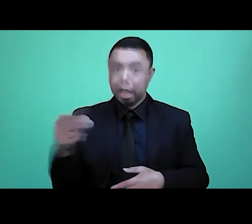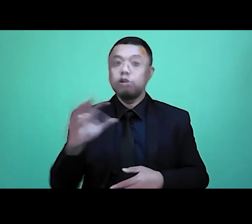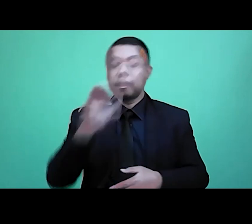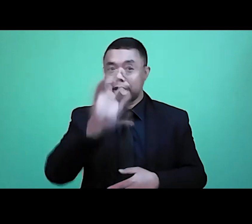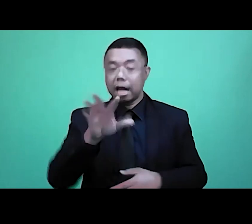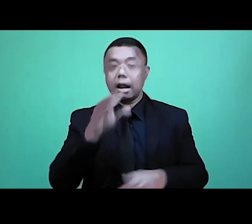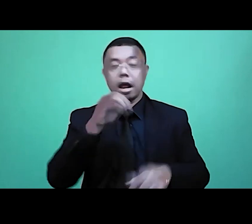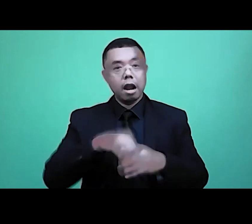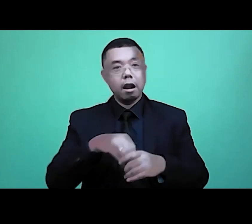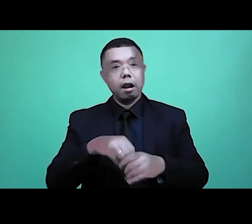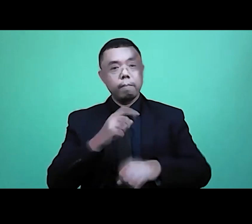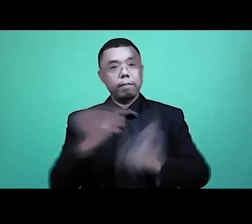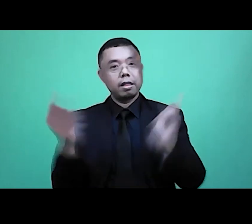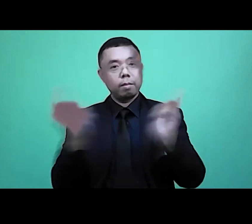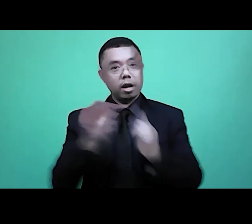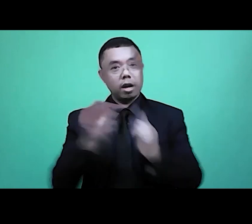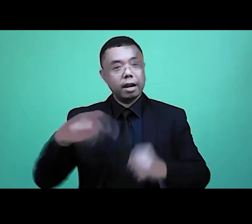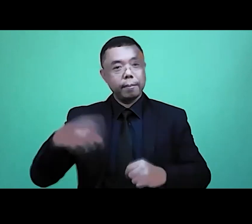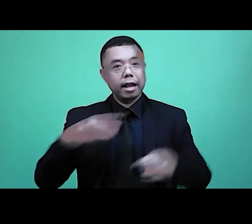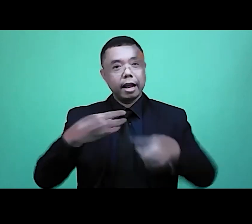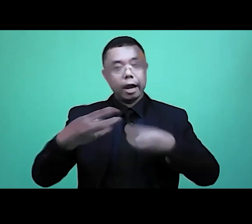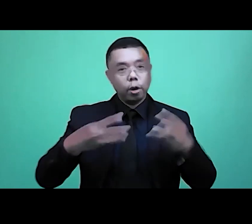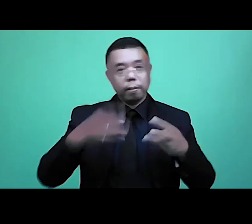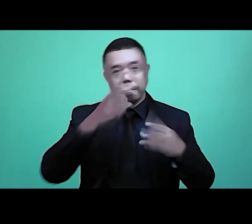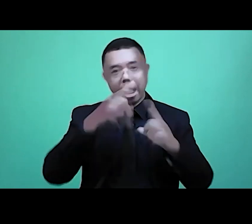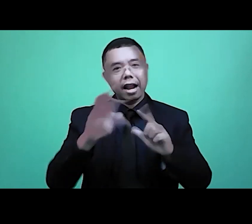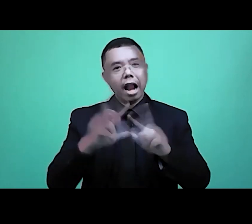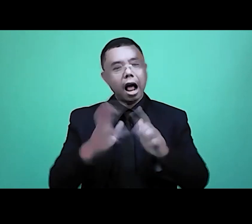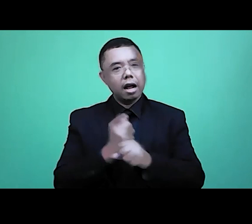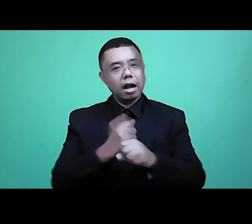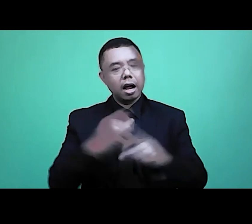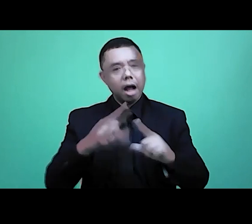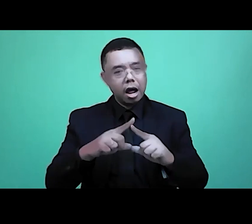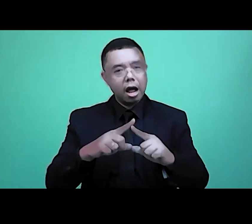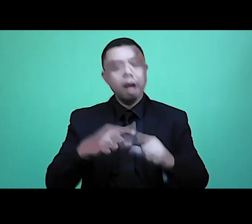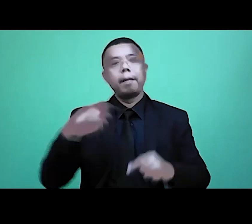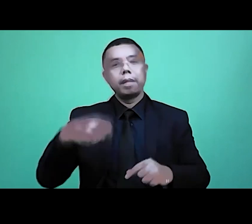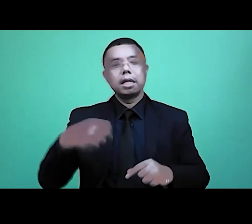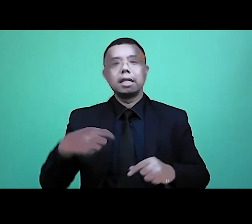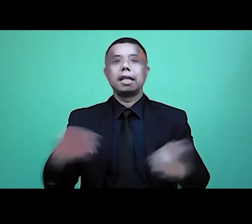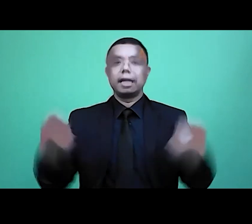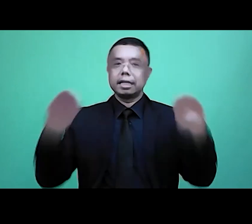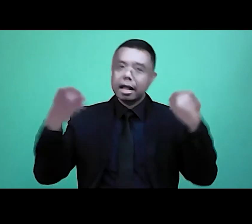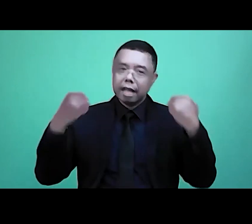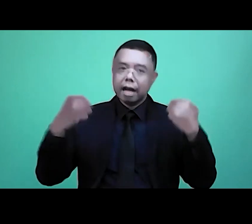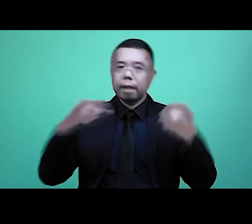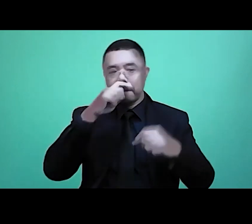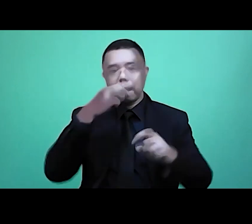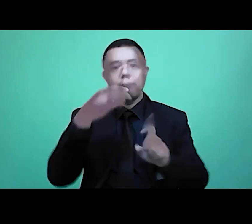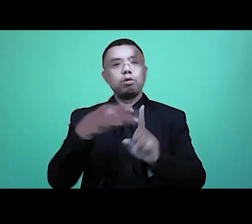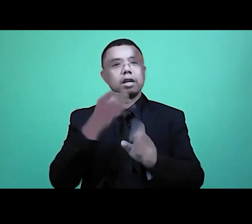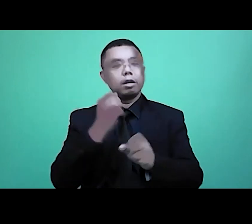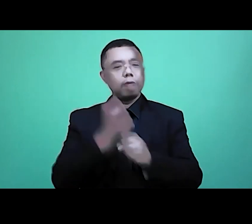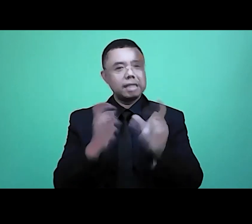Economic Affairs, Bapak Erlangga Hartarto, Minister for Health, Bapak Budi Gunadi Sadikin, and Deputy Minister at the Coordinating Ministry